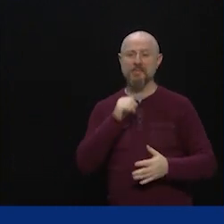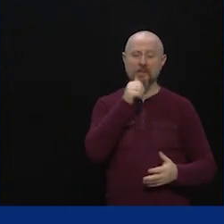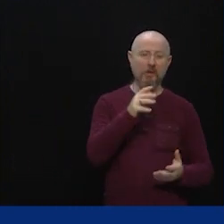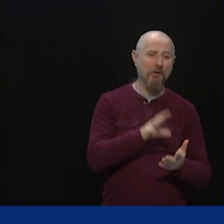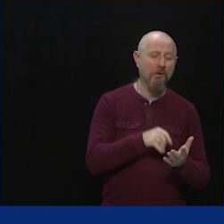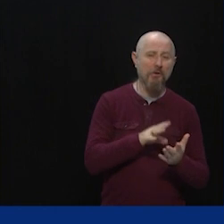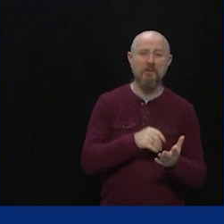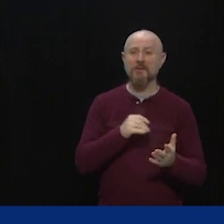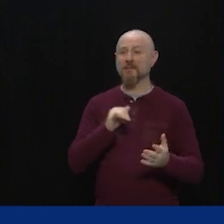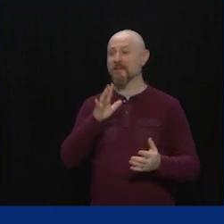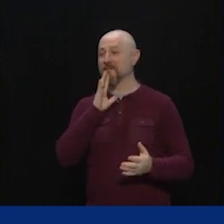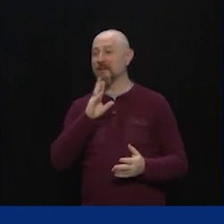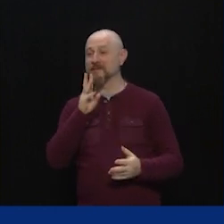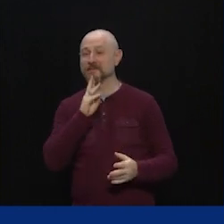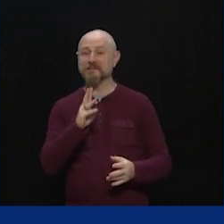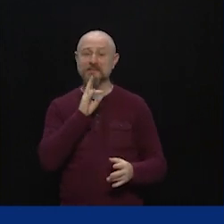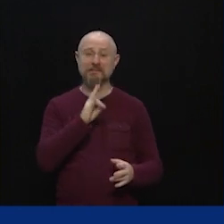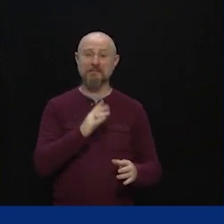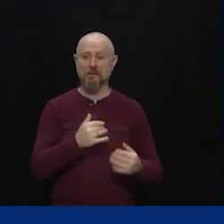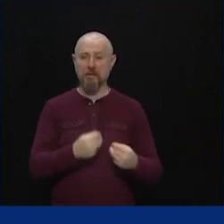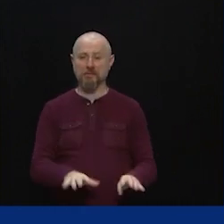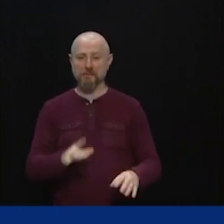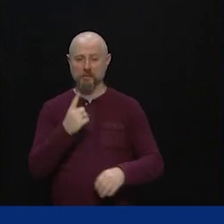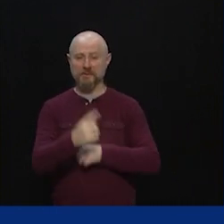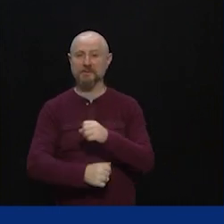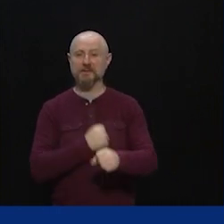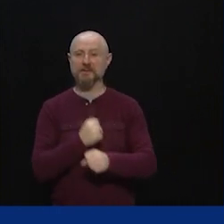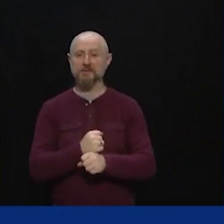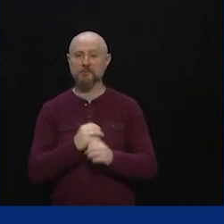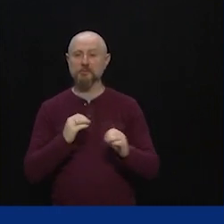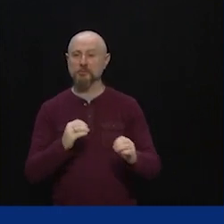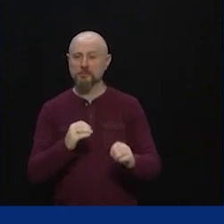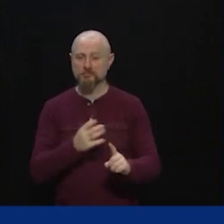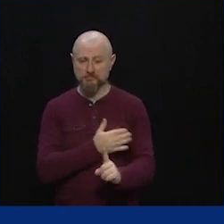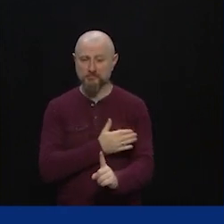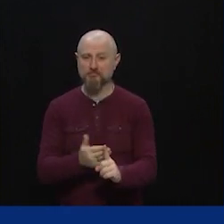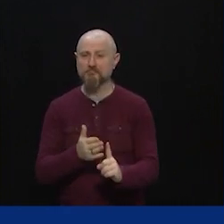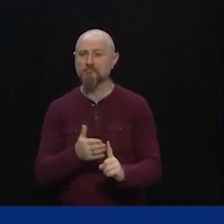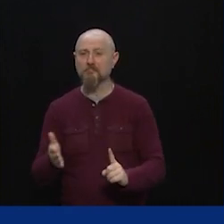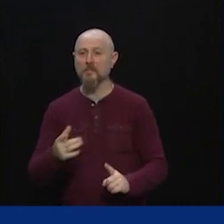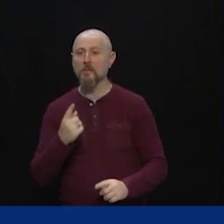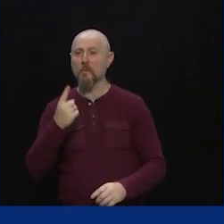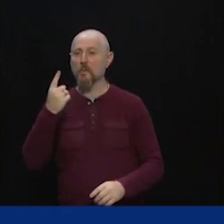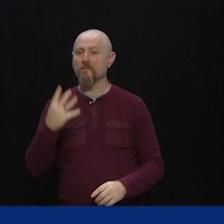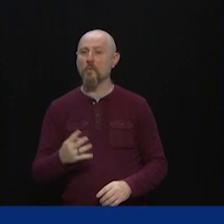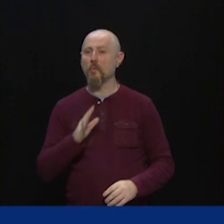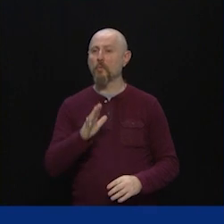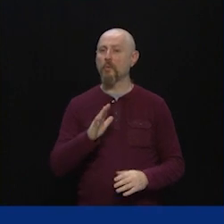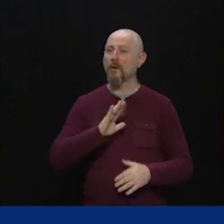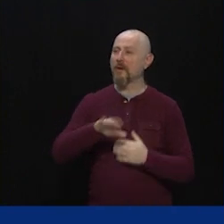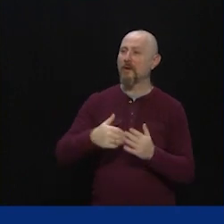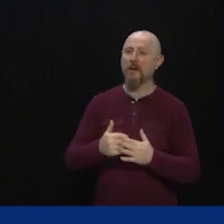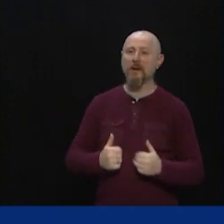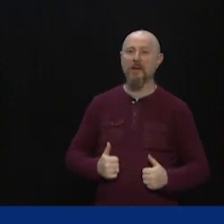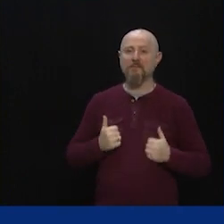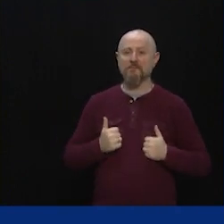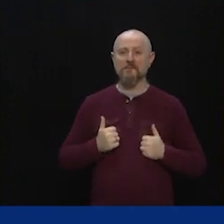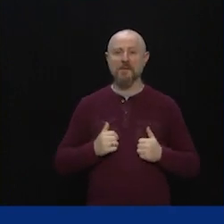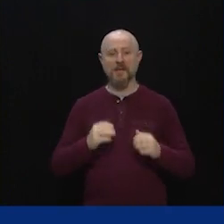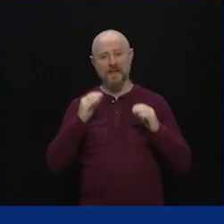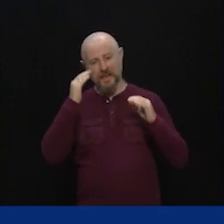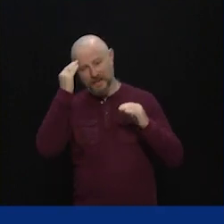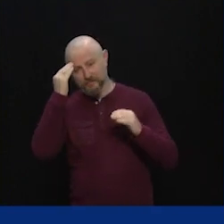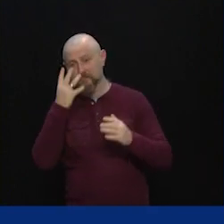grader, you lose a year of education. That's a quarter of your education already gone. I mean, that's gone. And so we